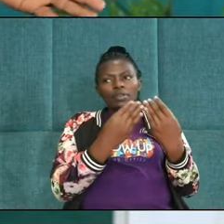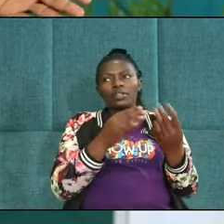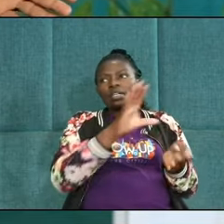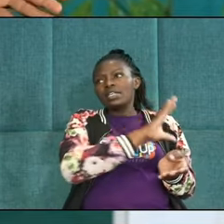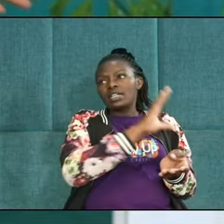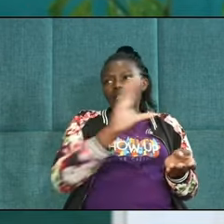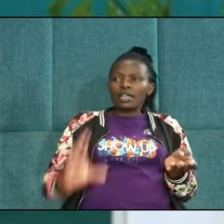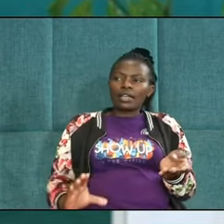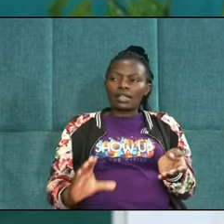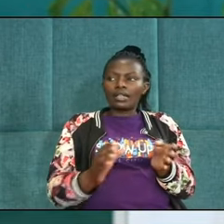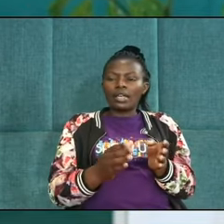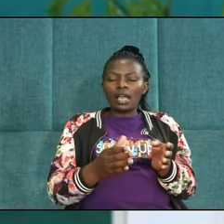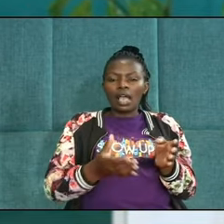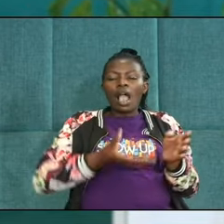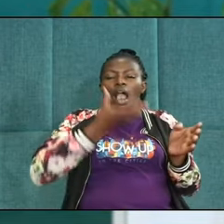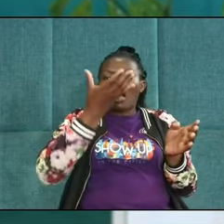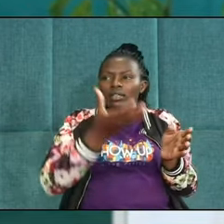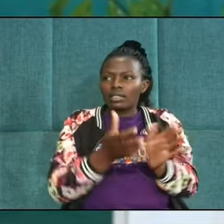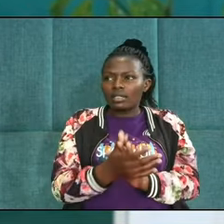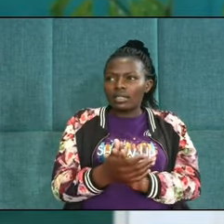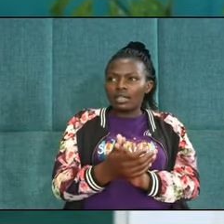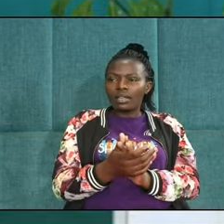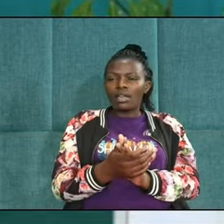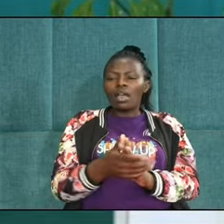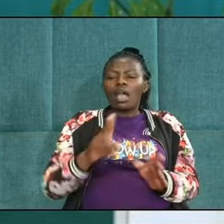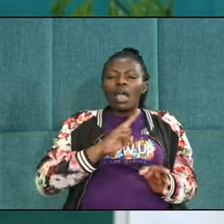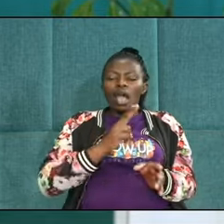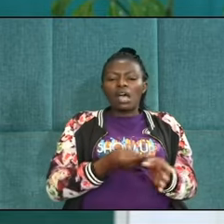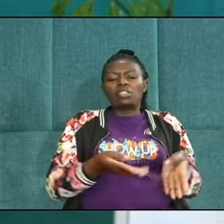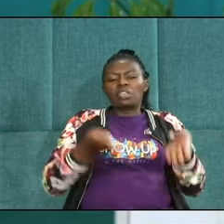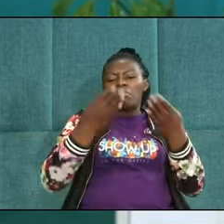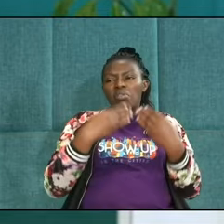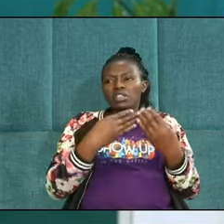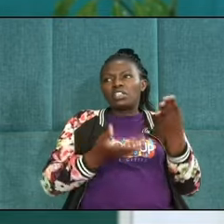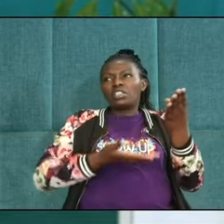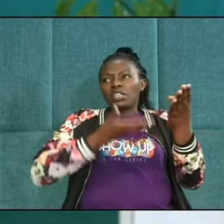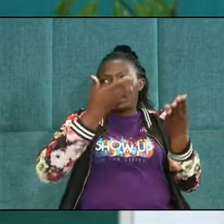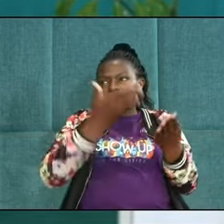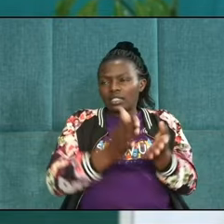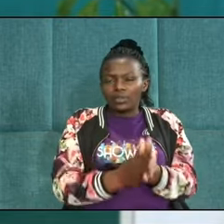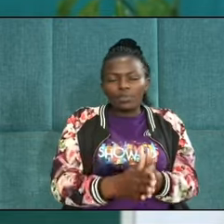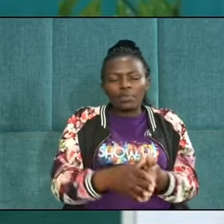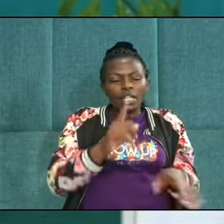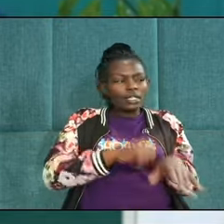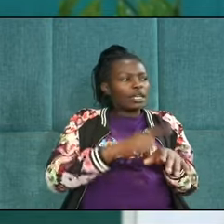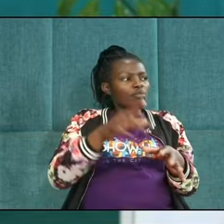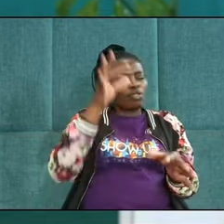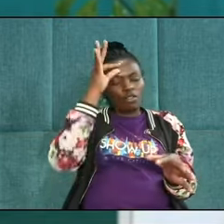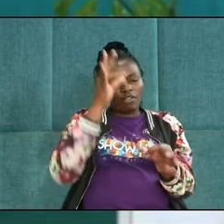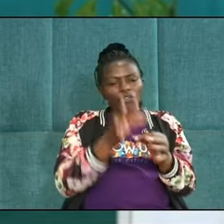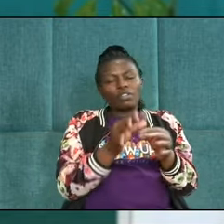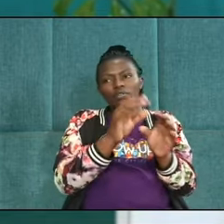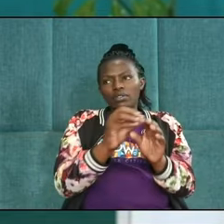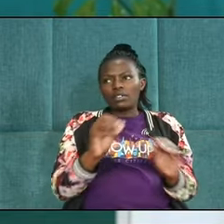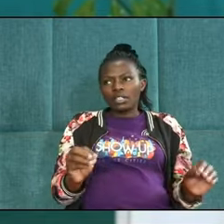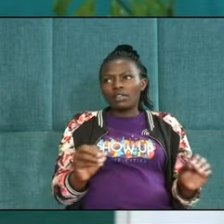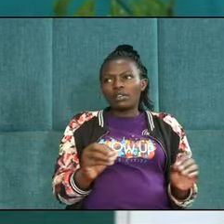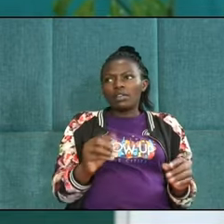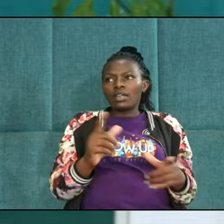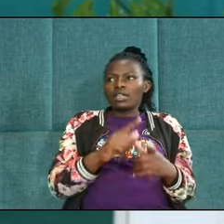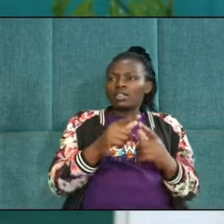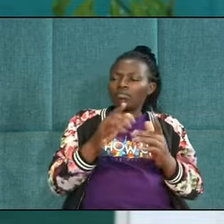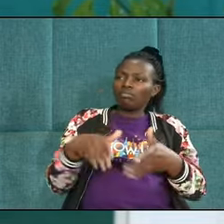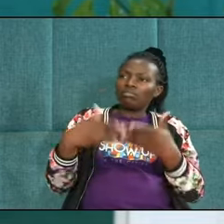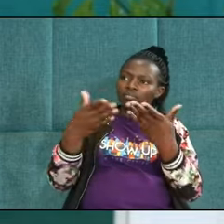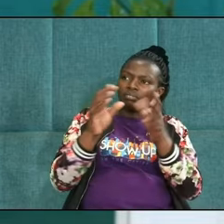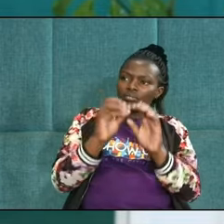curses. Because God was very definite in verse 9. If you are not faithful, you will be cursed. And I remember